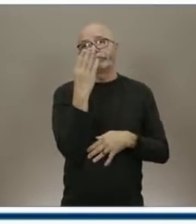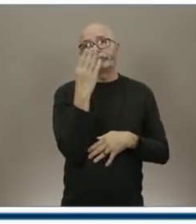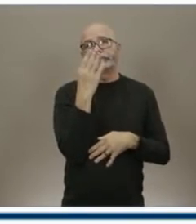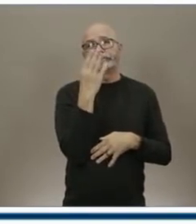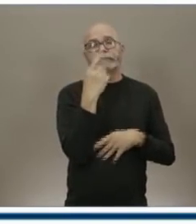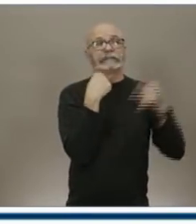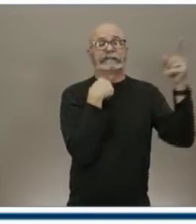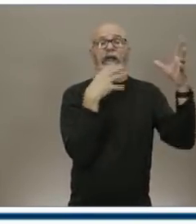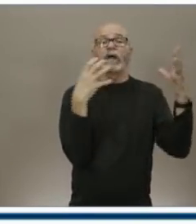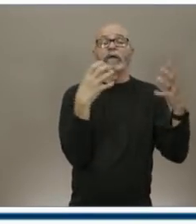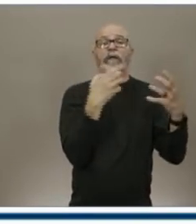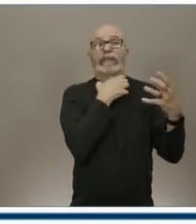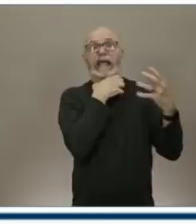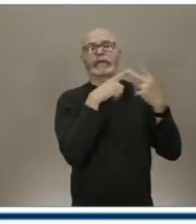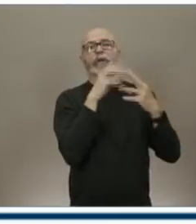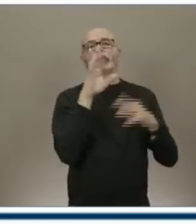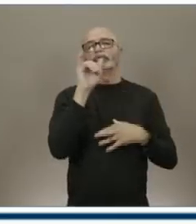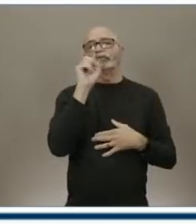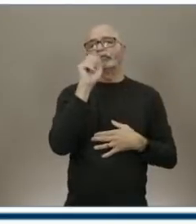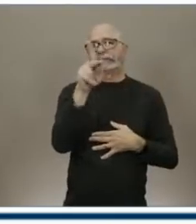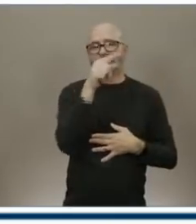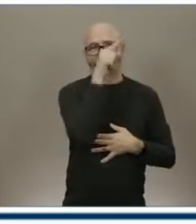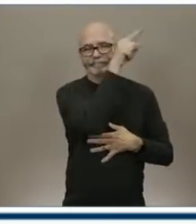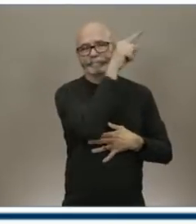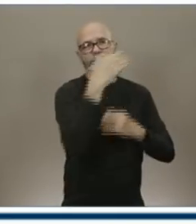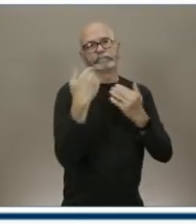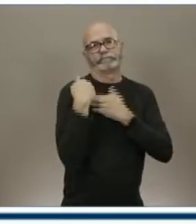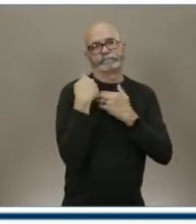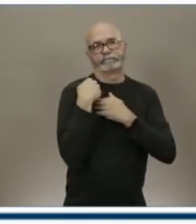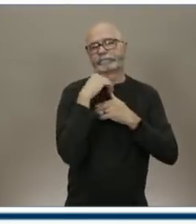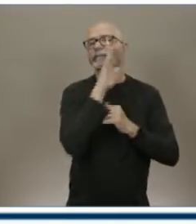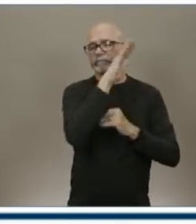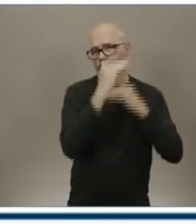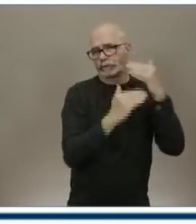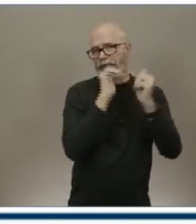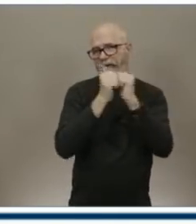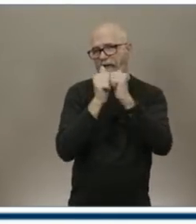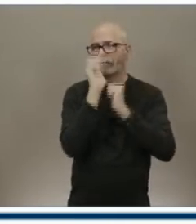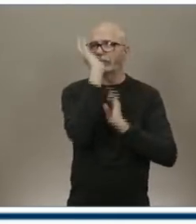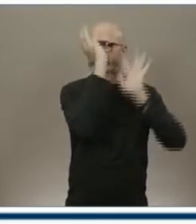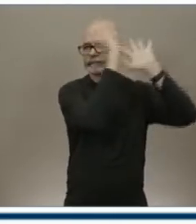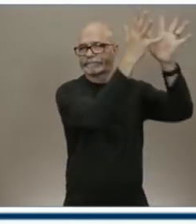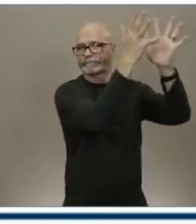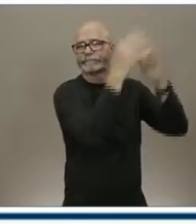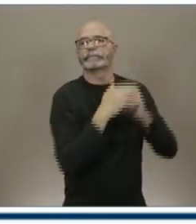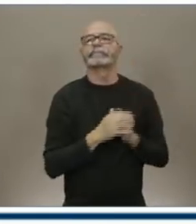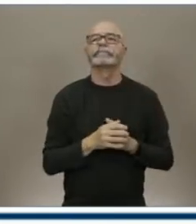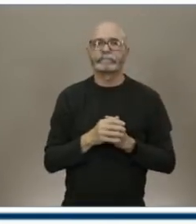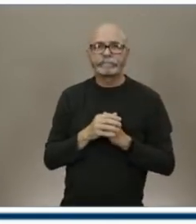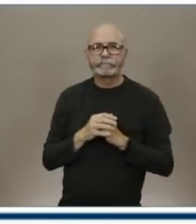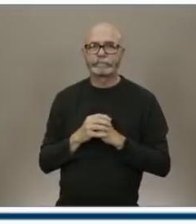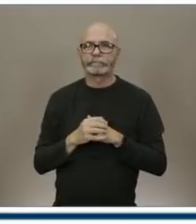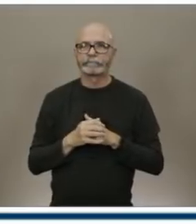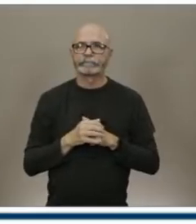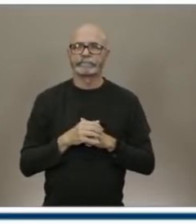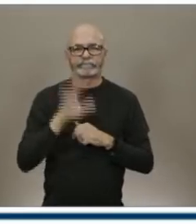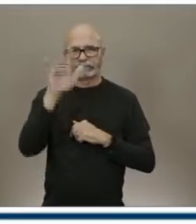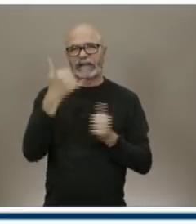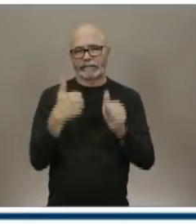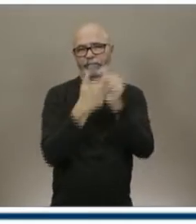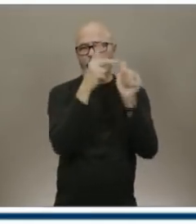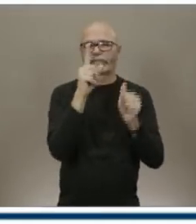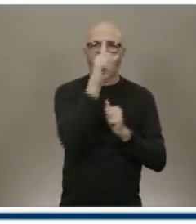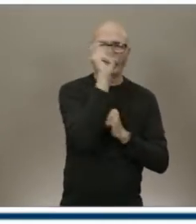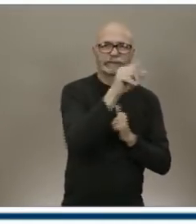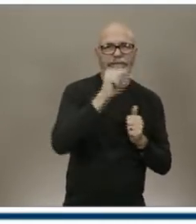already started that. Heidi, go ahead with your follow-up. Yes, thank you for that, Dr. Strang. And also, how many people can you,